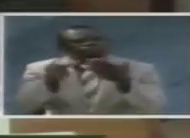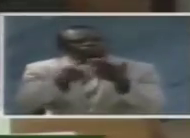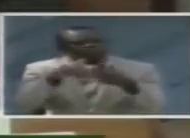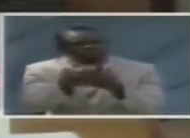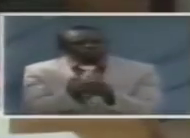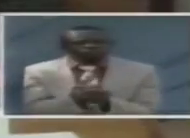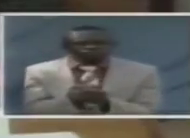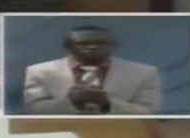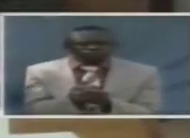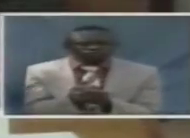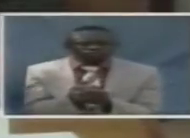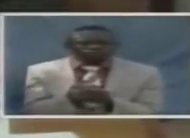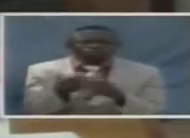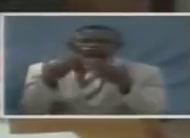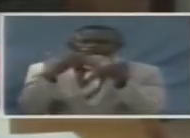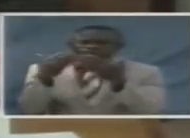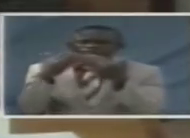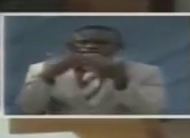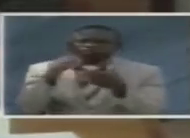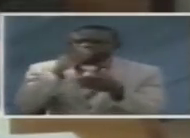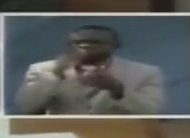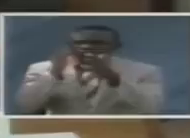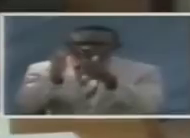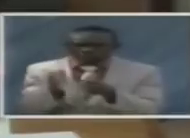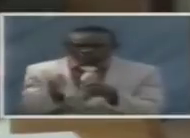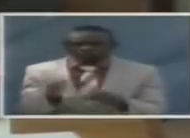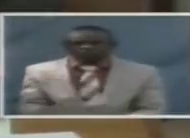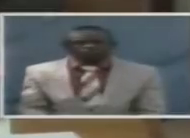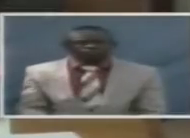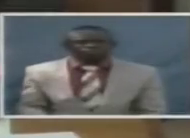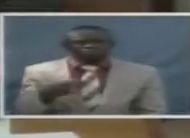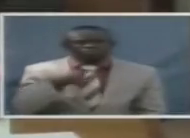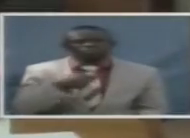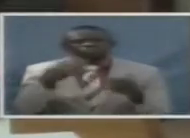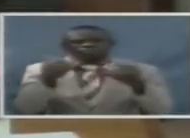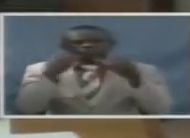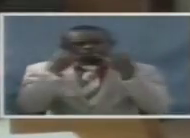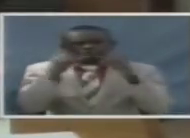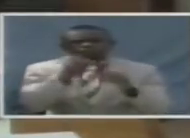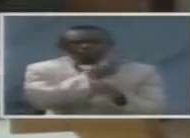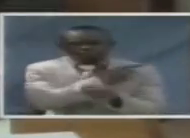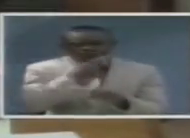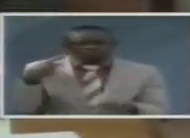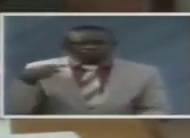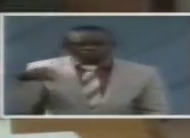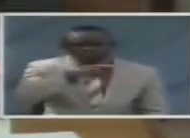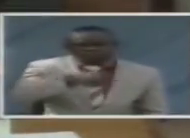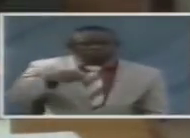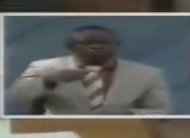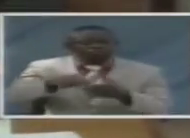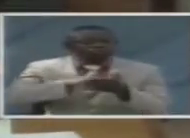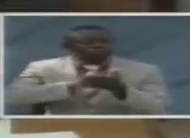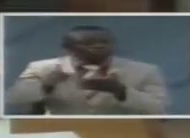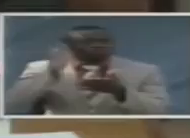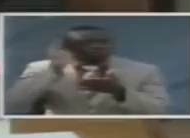Thank you, Mr. Speaker. Sir, I rise to acquaint the House with some idea of the business it will